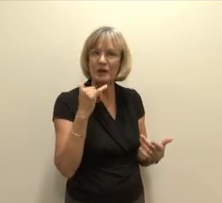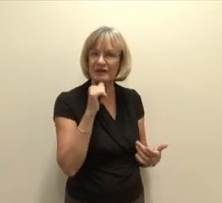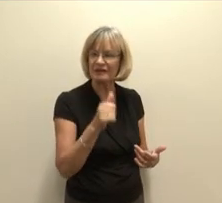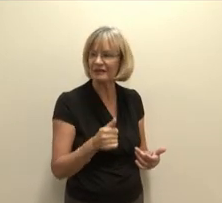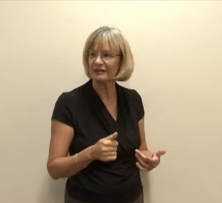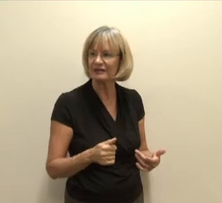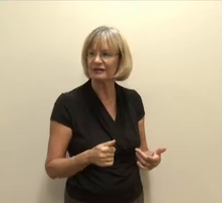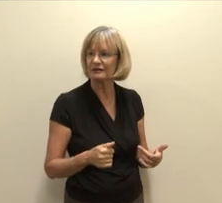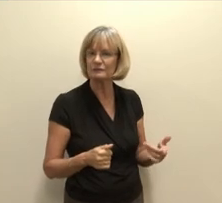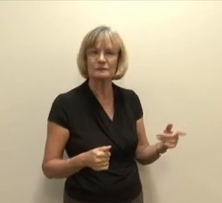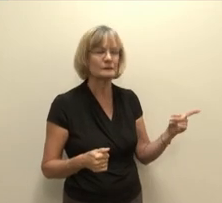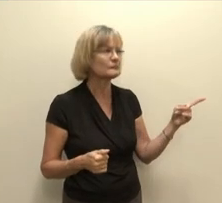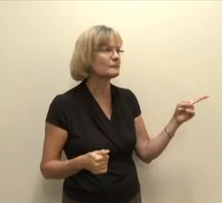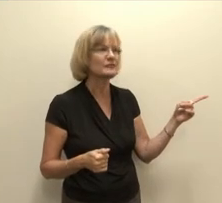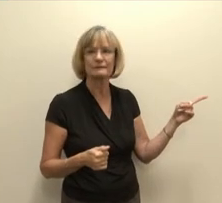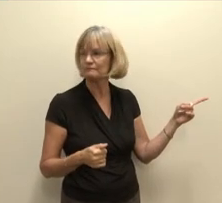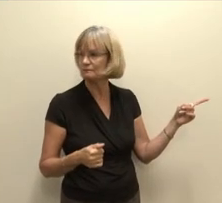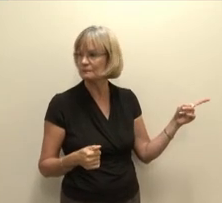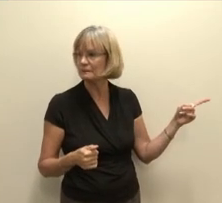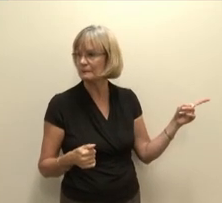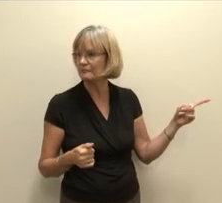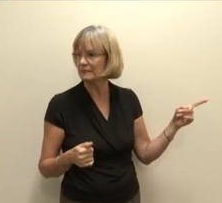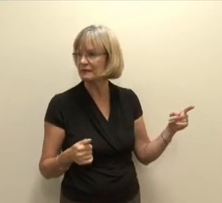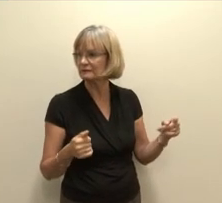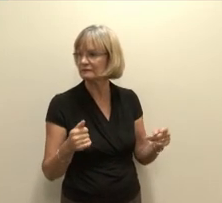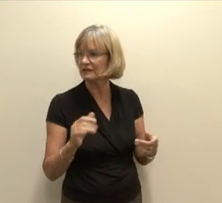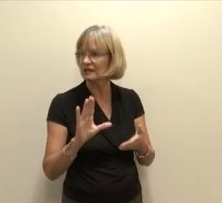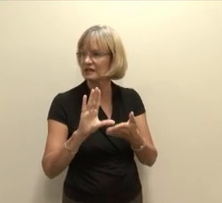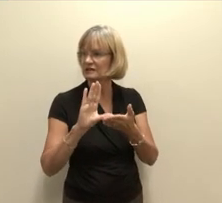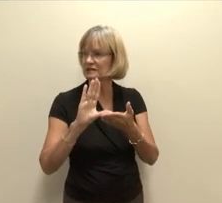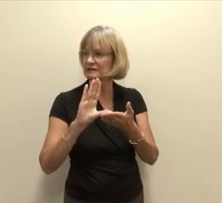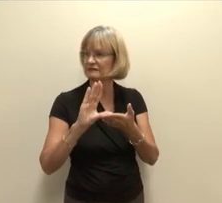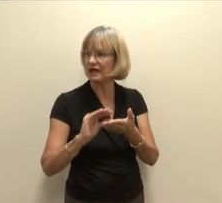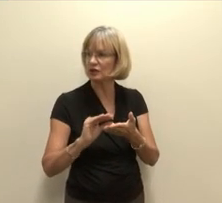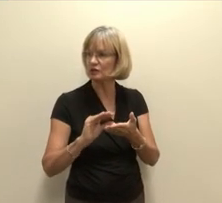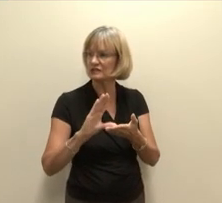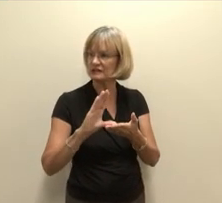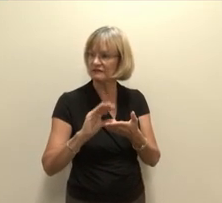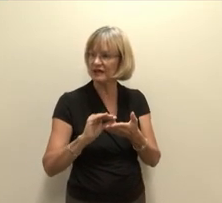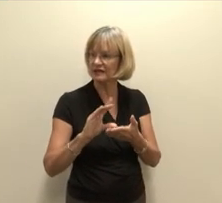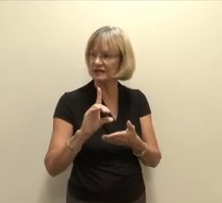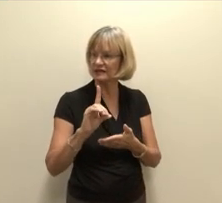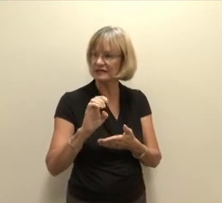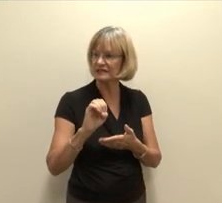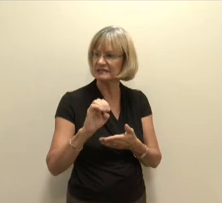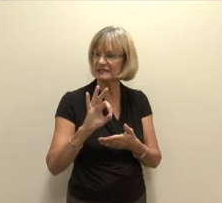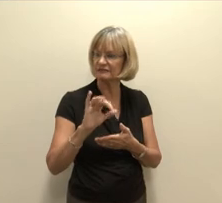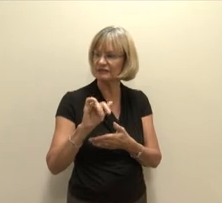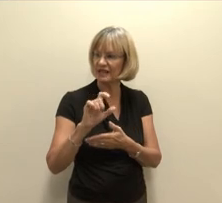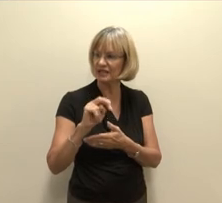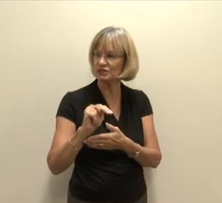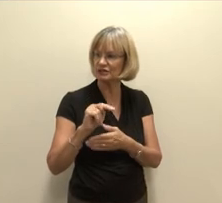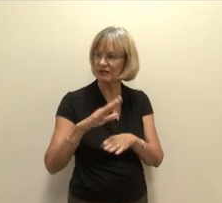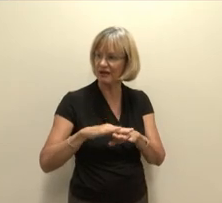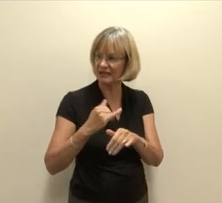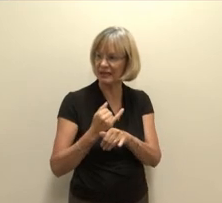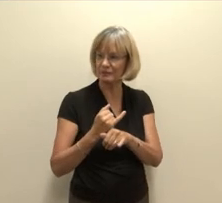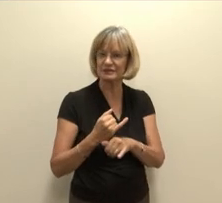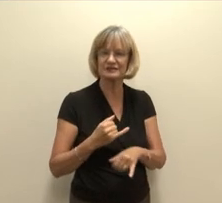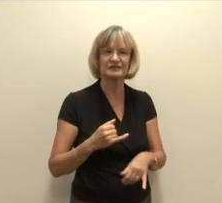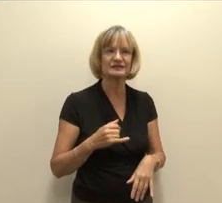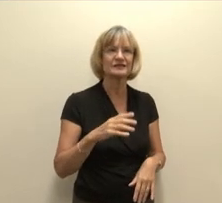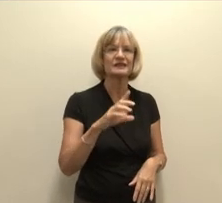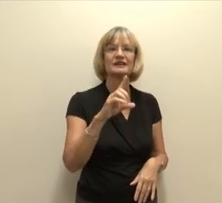trunk? Tire deflators on campus? I get with you. This is more of a personal thing, not for open discussion. No,